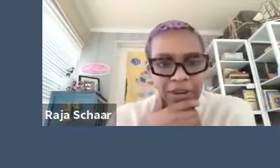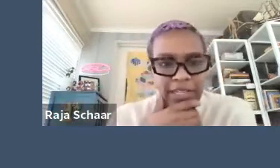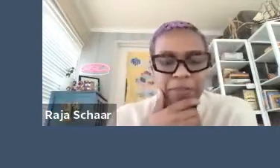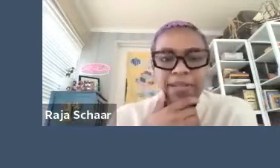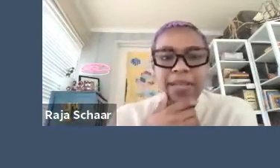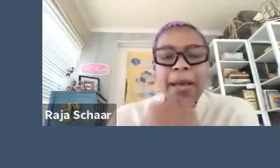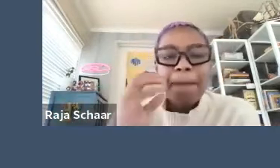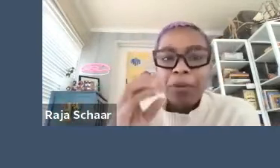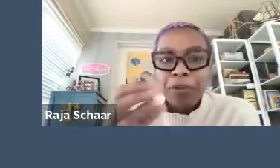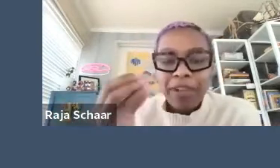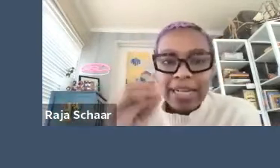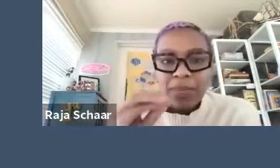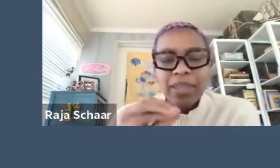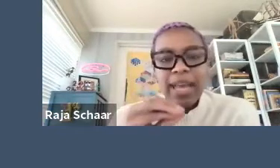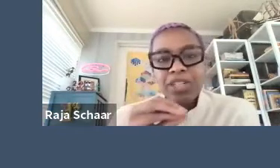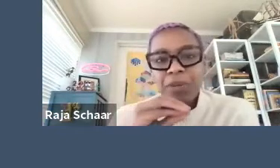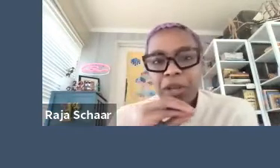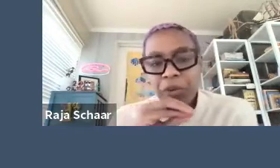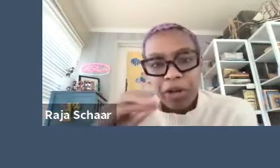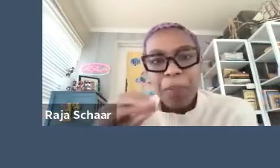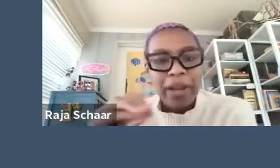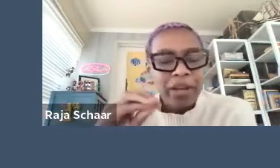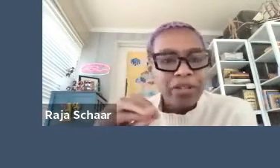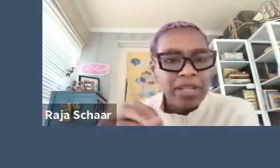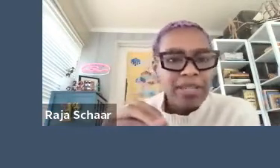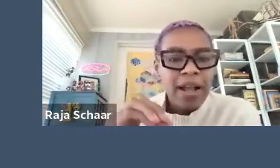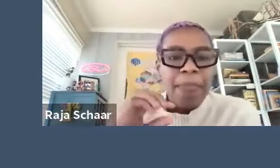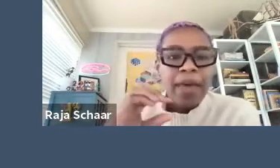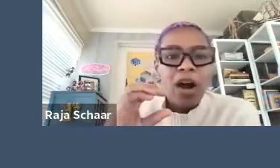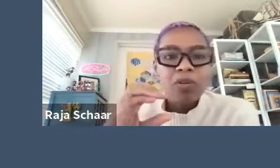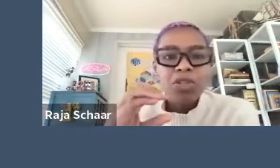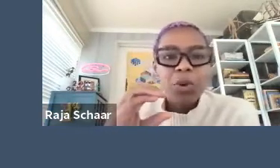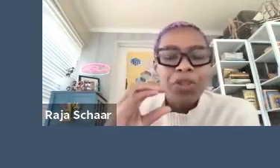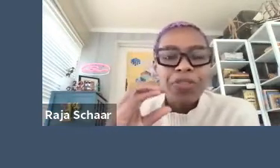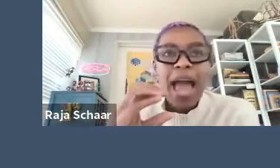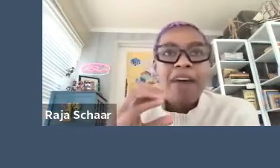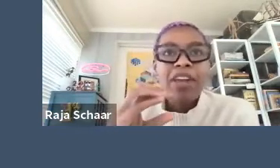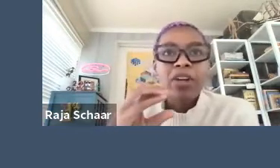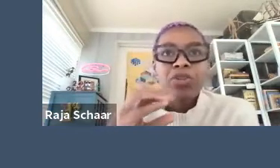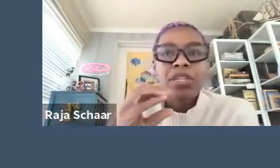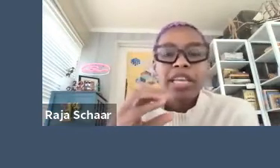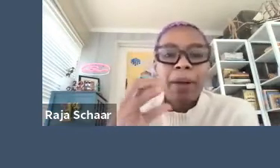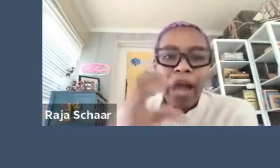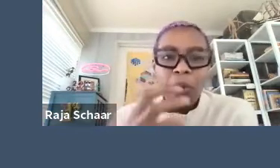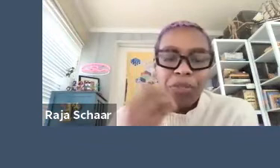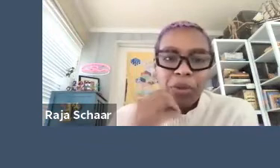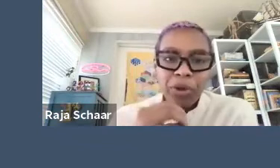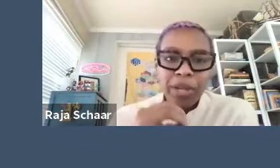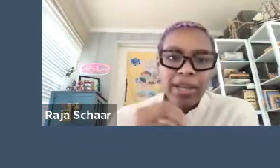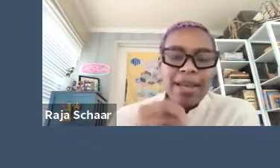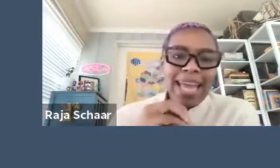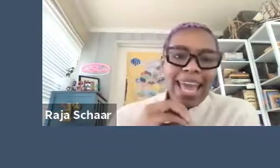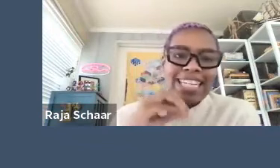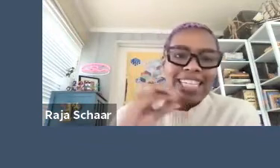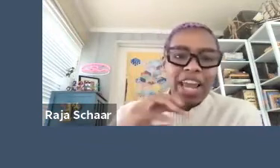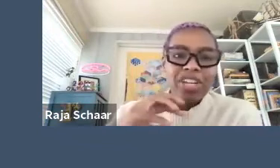these different disciplines. But reflected with that should be critical pedagogies that also are having our students think about how what they're